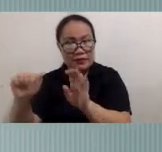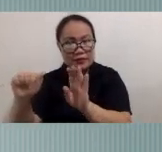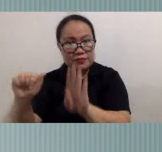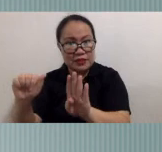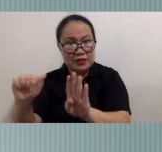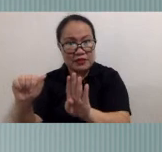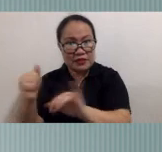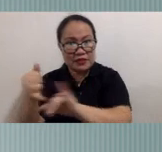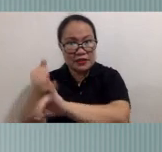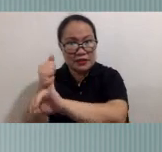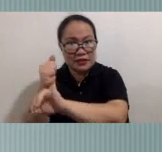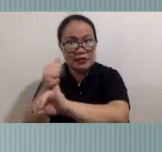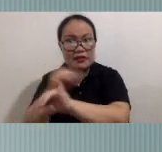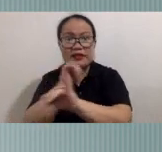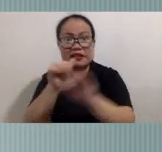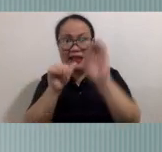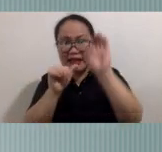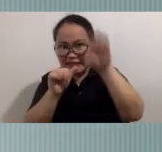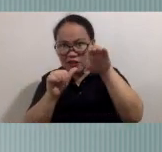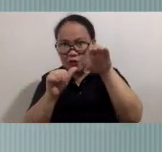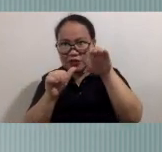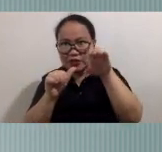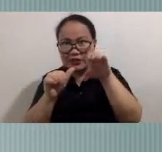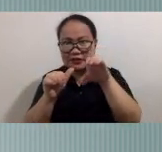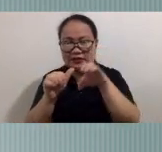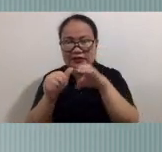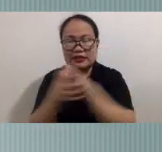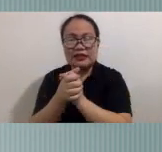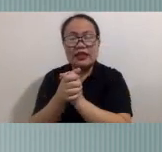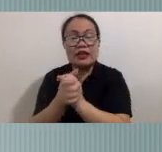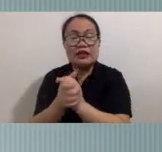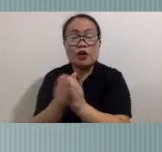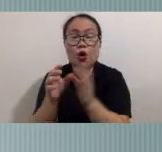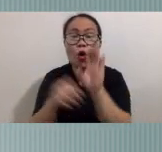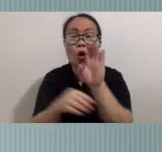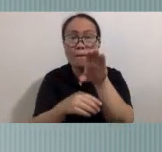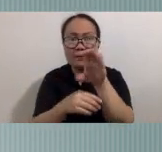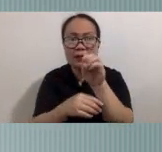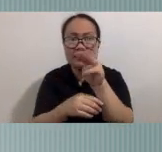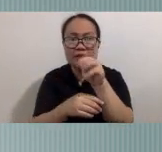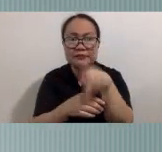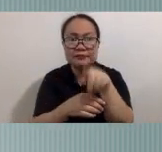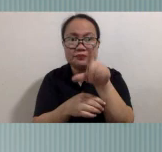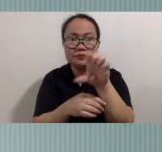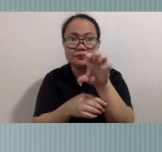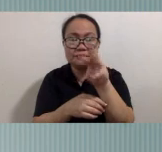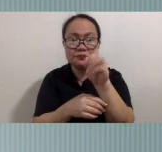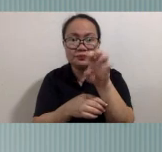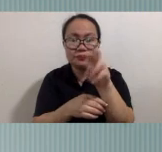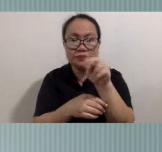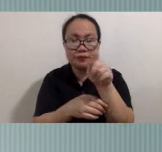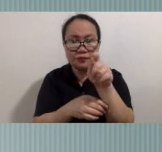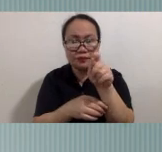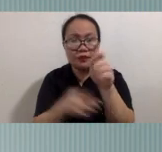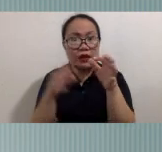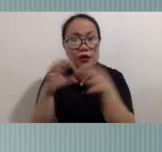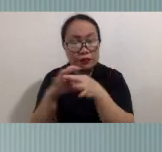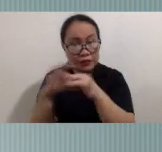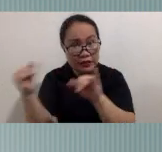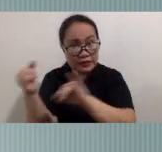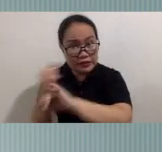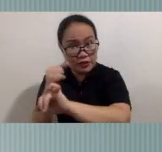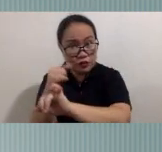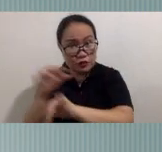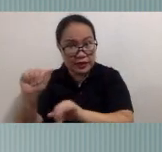intersection of A and B is not included. So, therefore, this is the complement of the intersection of A and